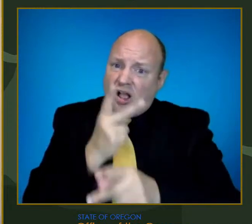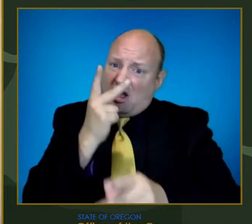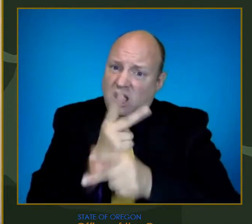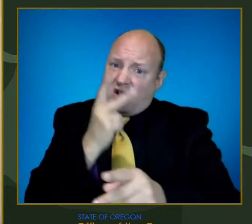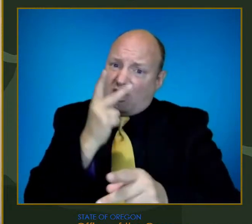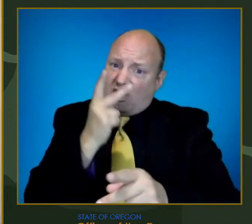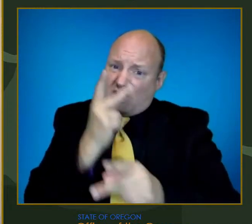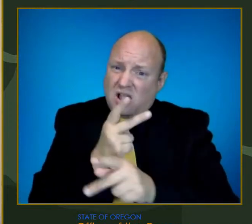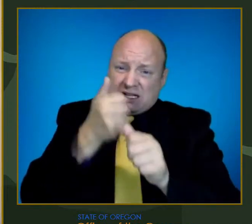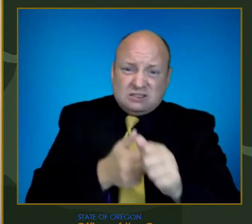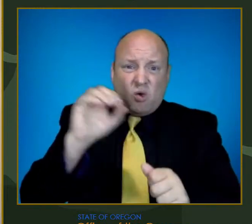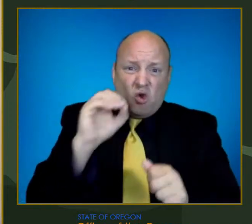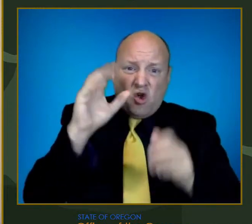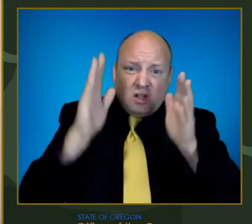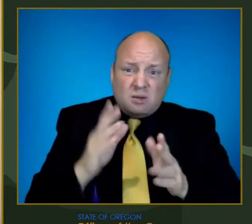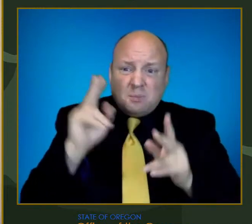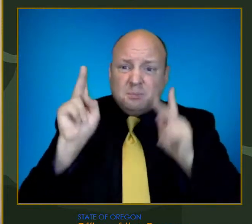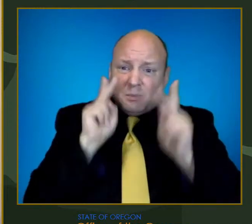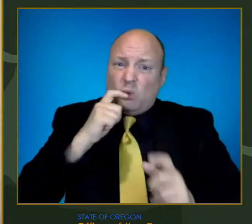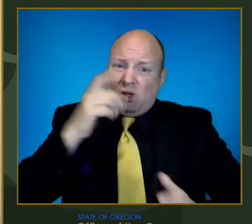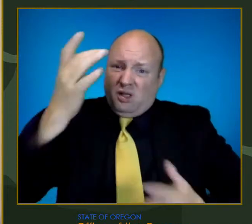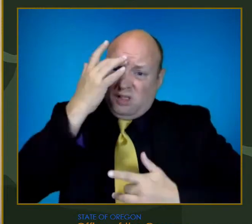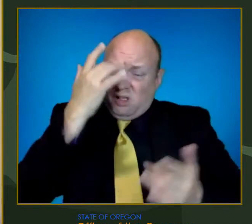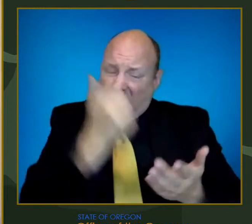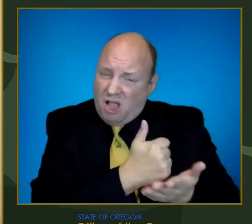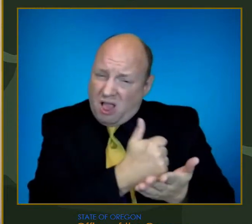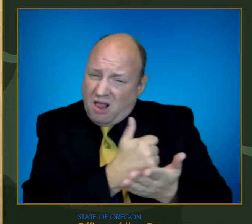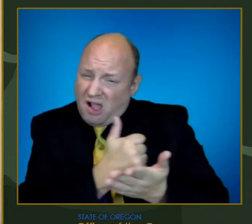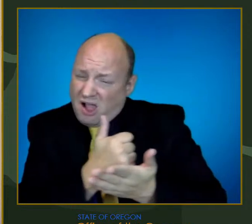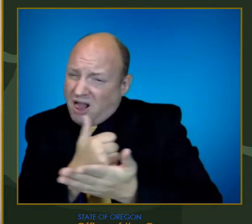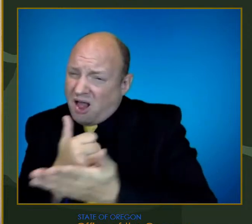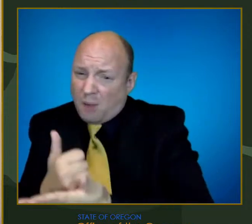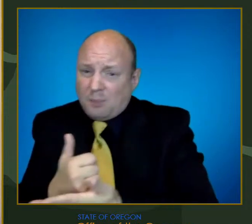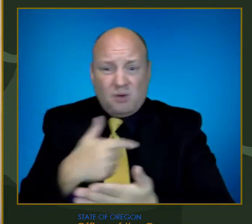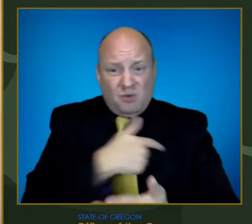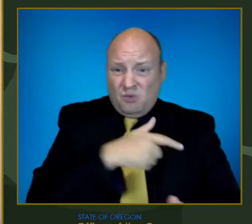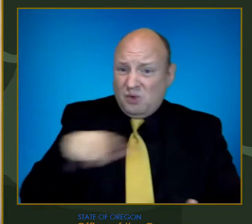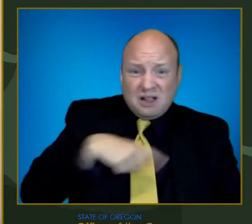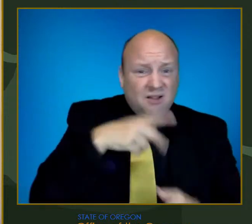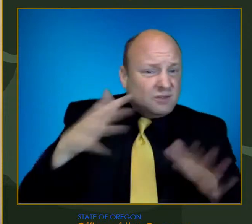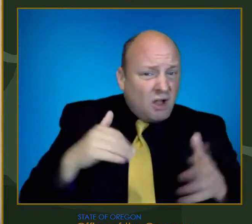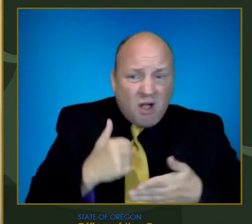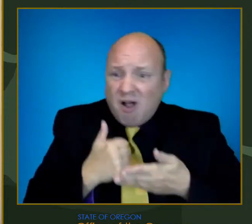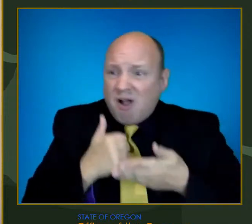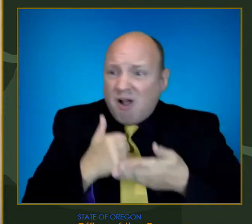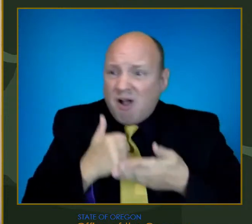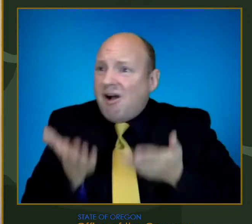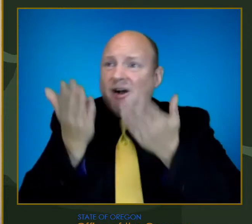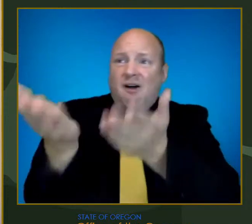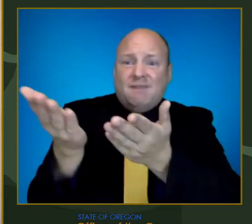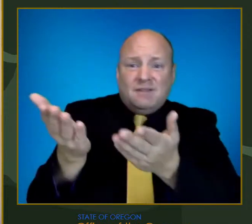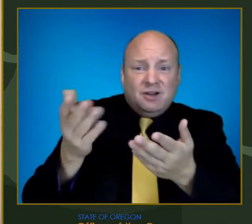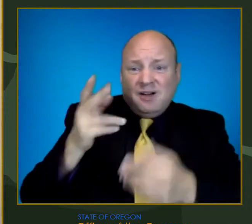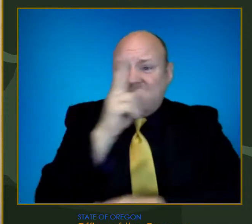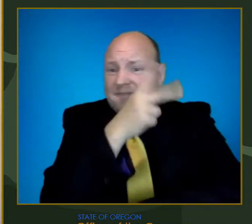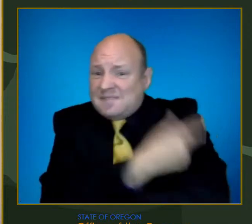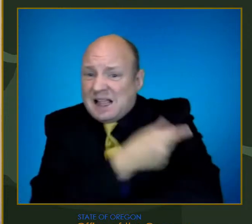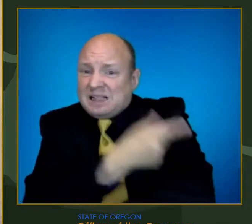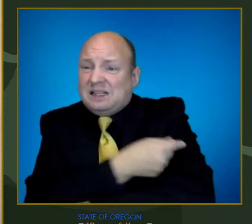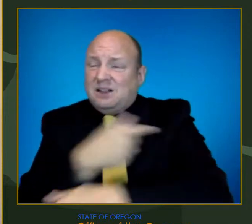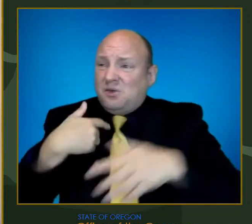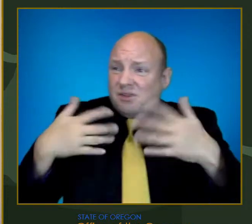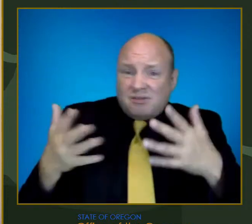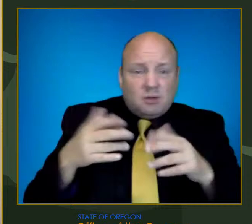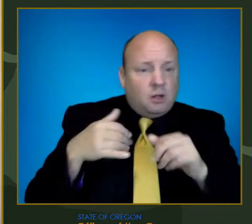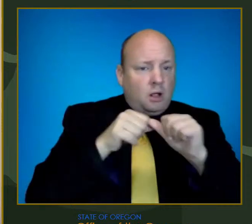to make sure that people had access to vaccines, to the services they need to recover, and to the treatment they needed, and we will continue